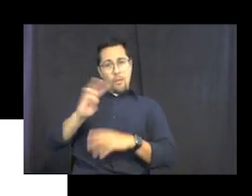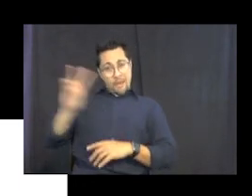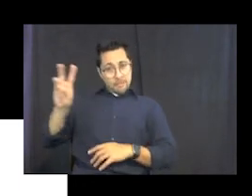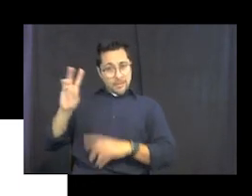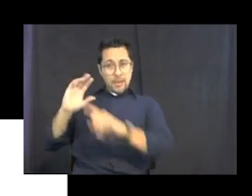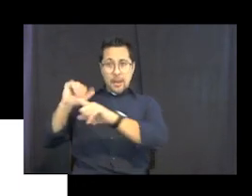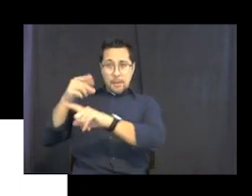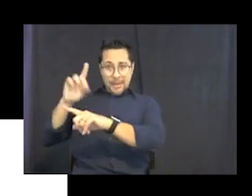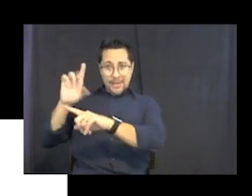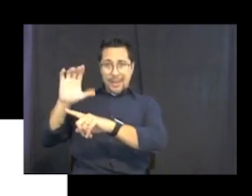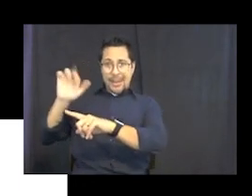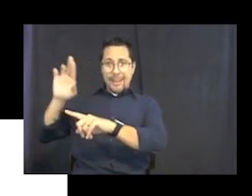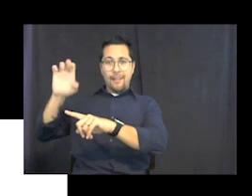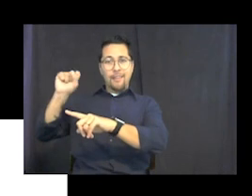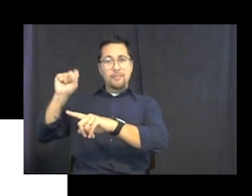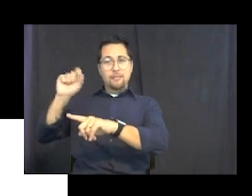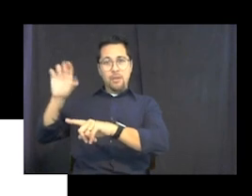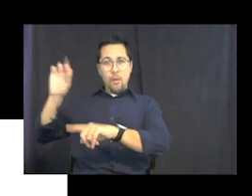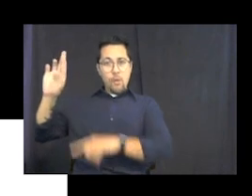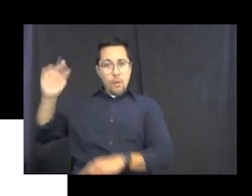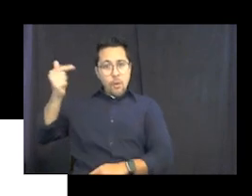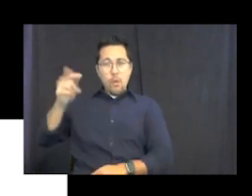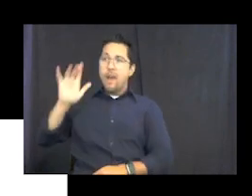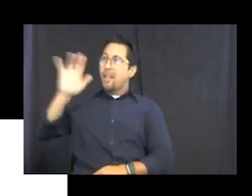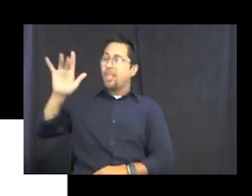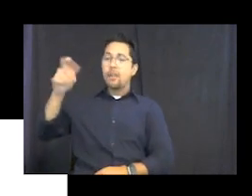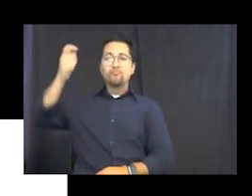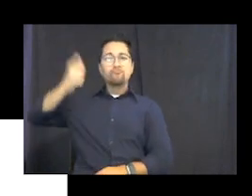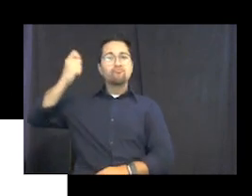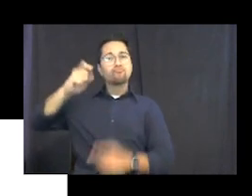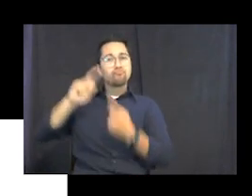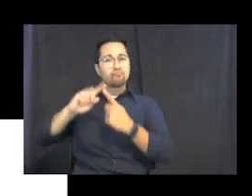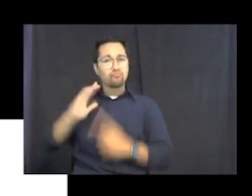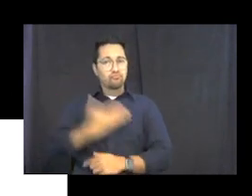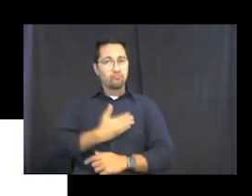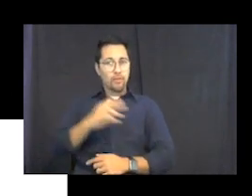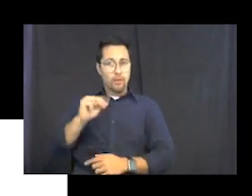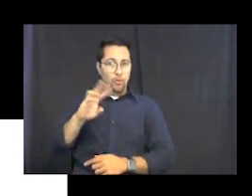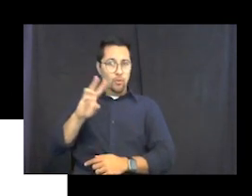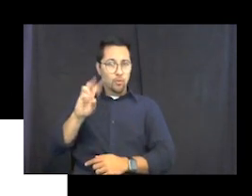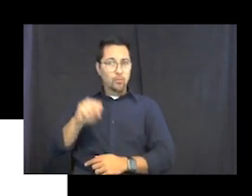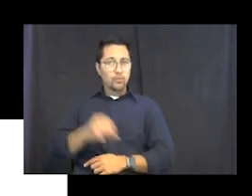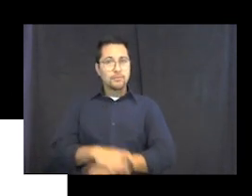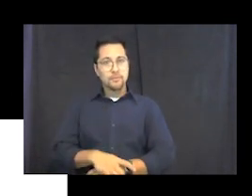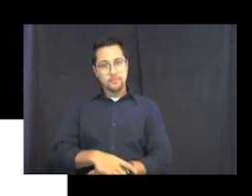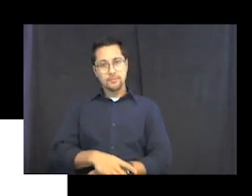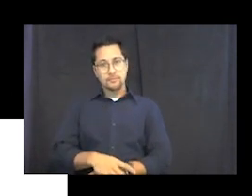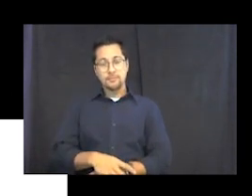apdcares.org, and click to subscribe to our news.